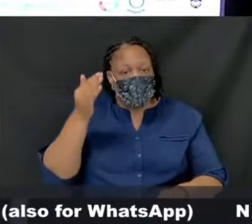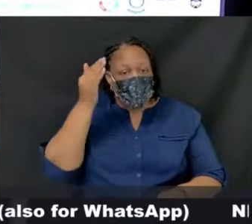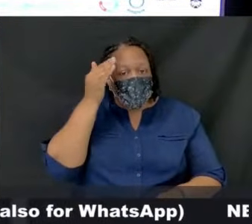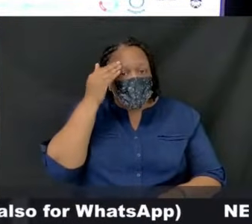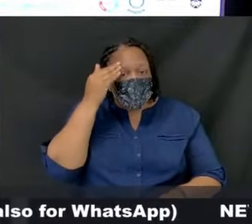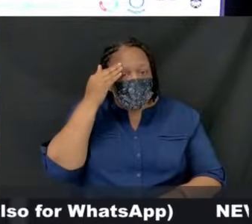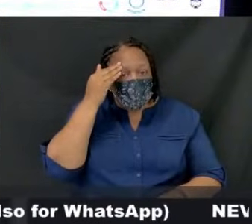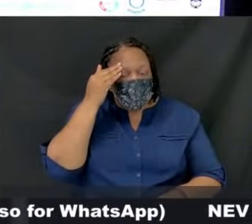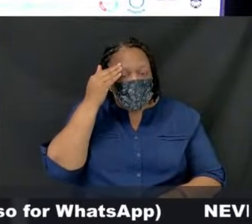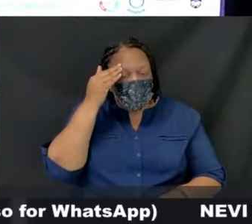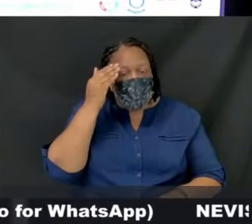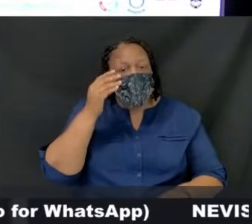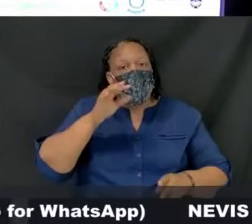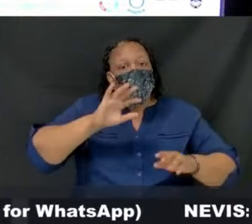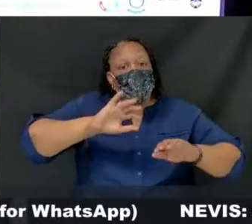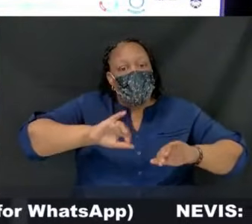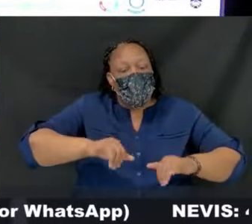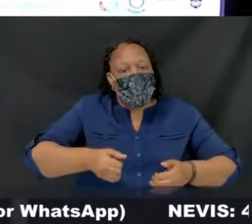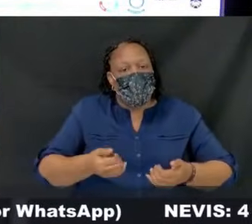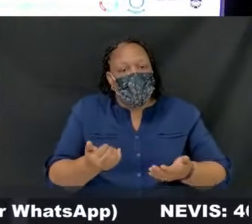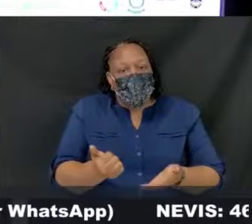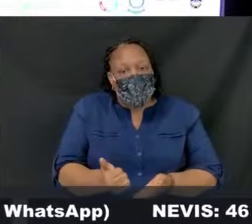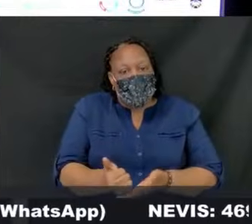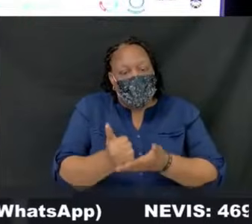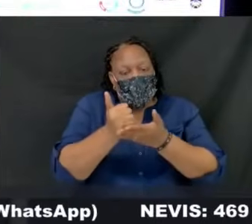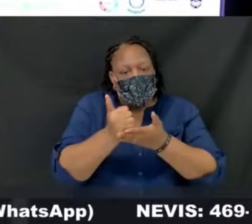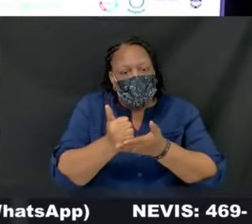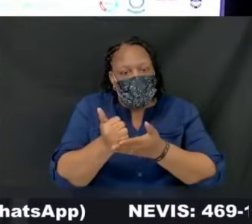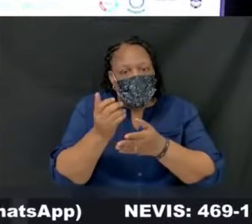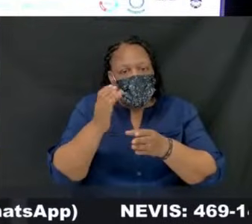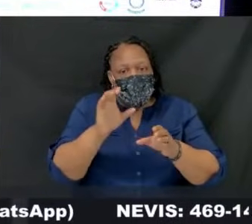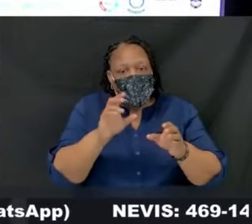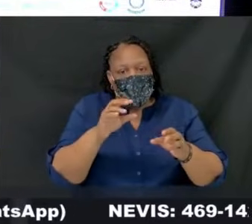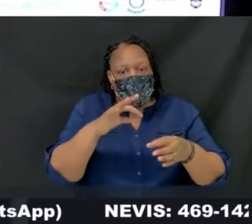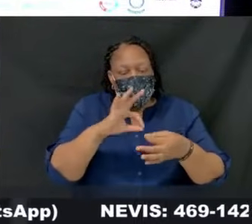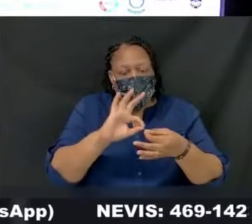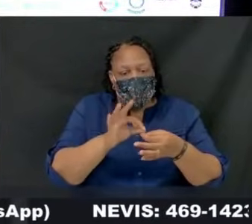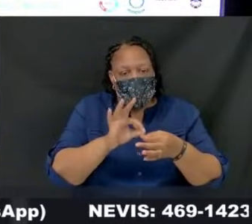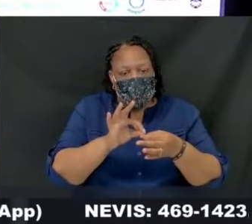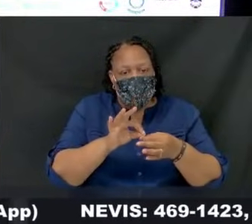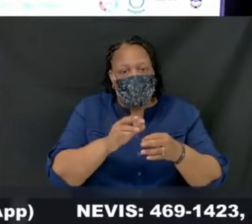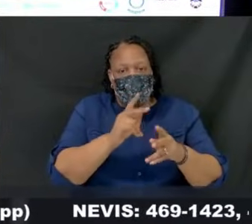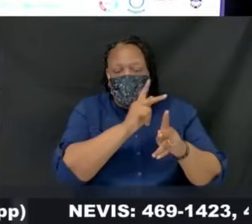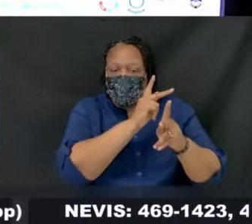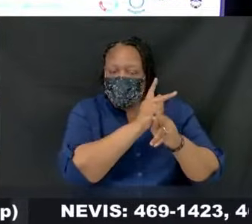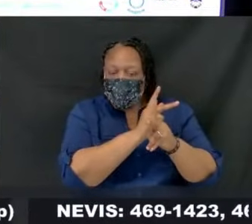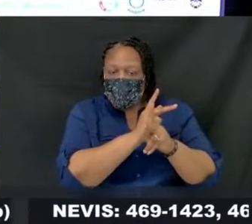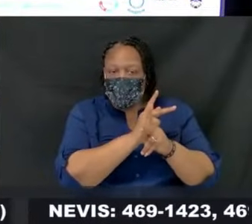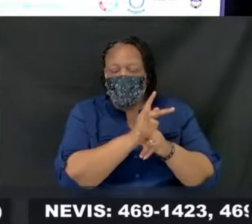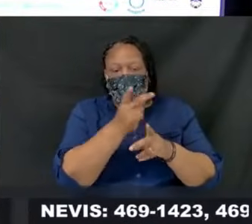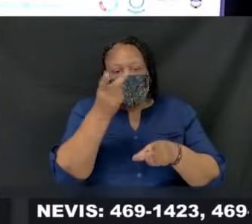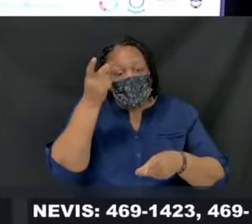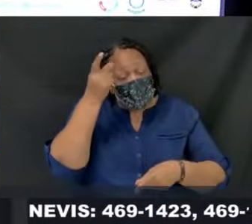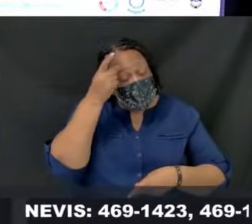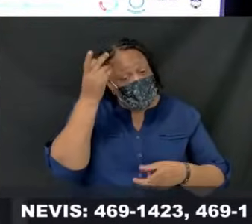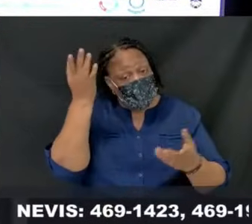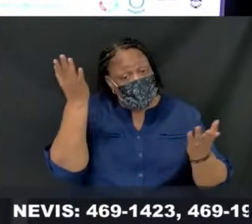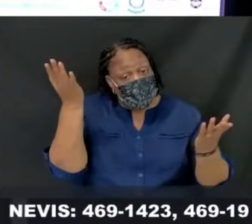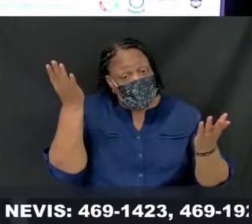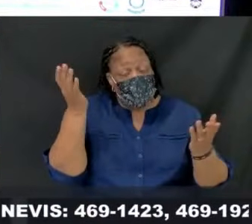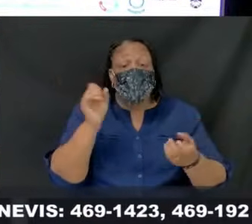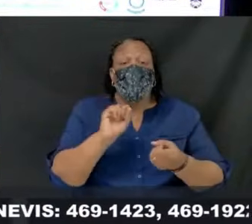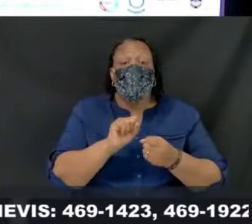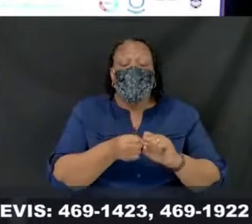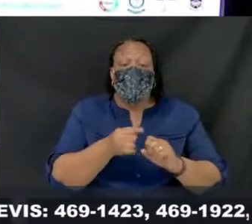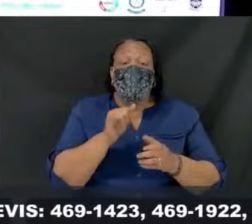scientists the knowledge to be able to help in curing diseases and preventing diseases and all of that sort of a